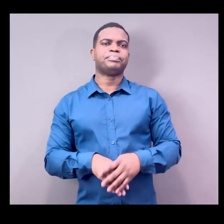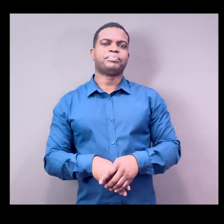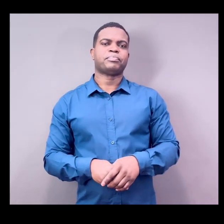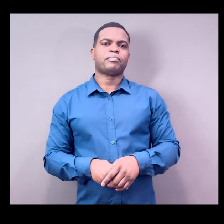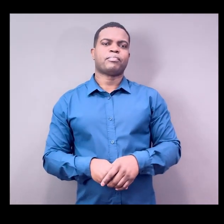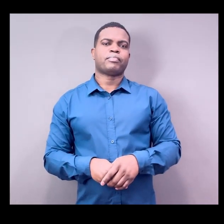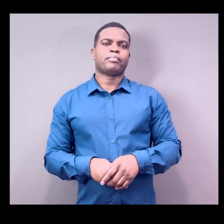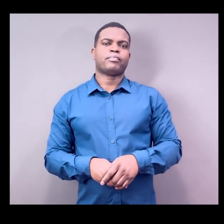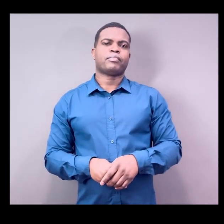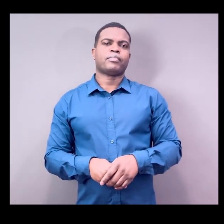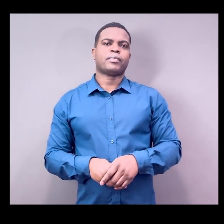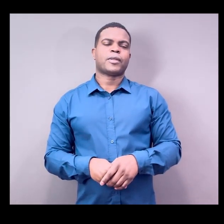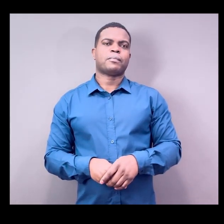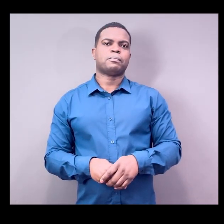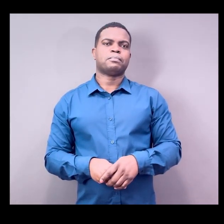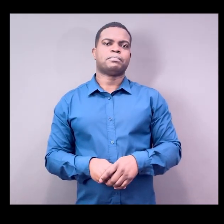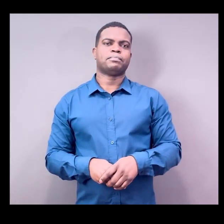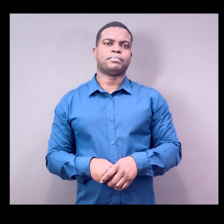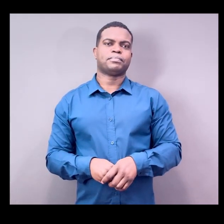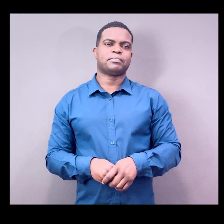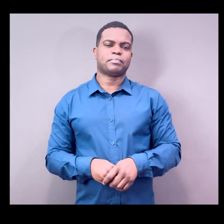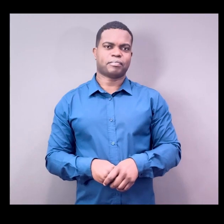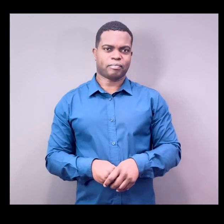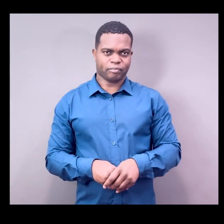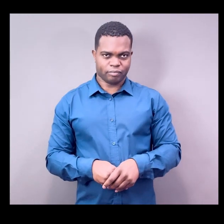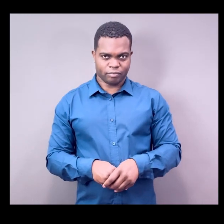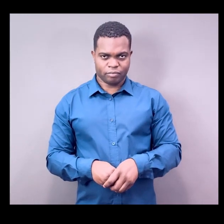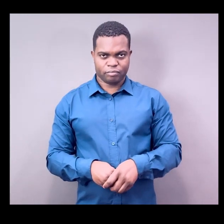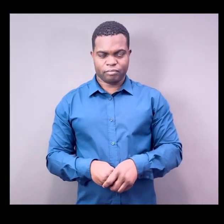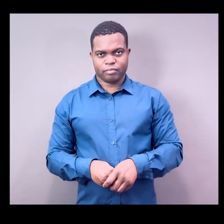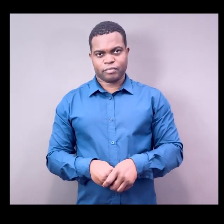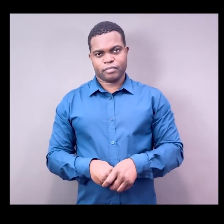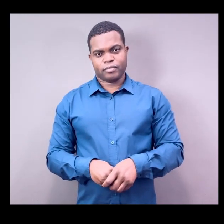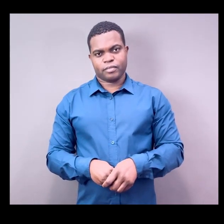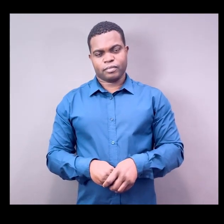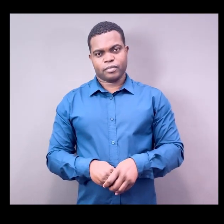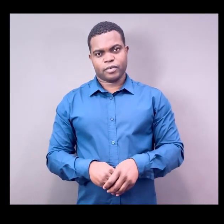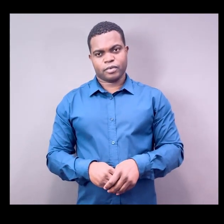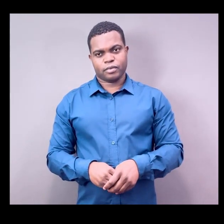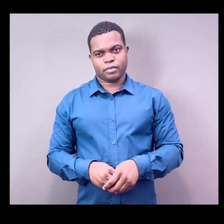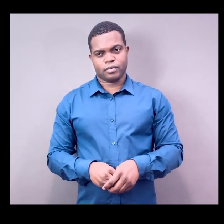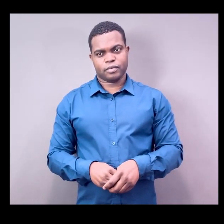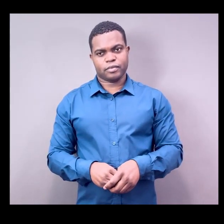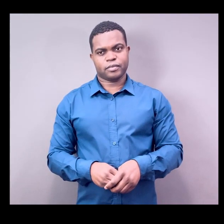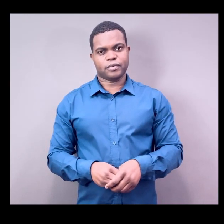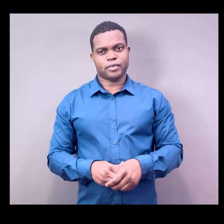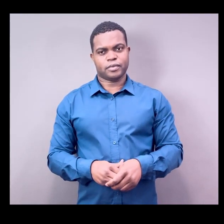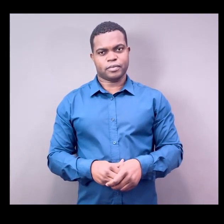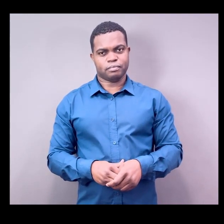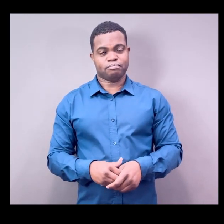know how to shape your initiative better.